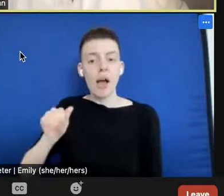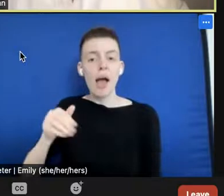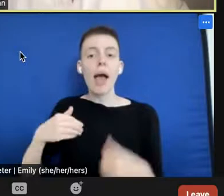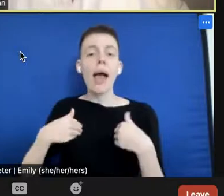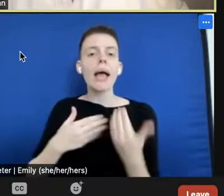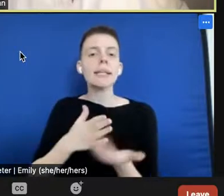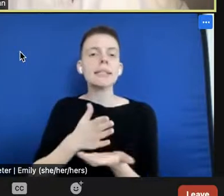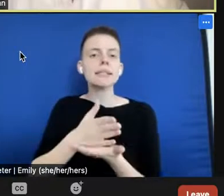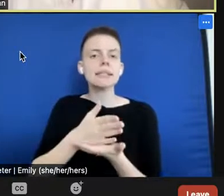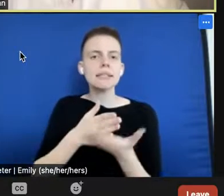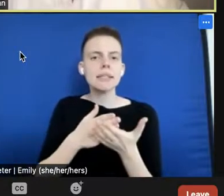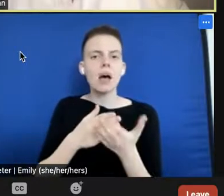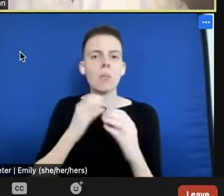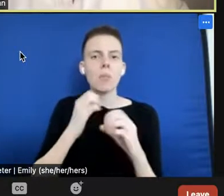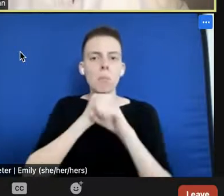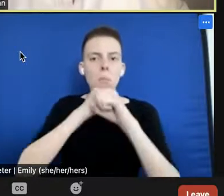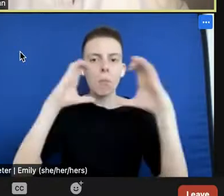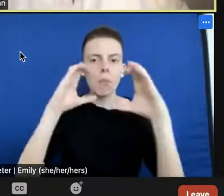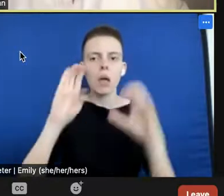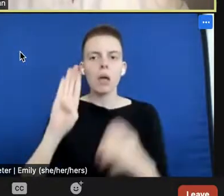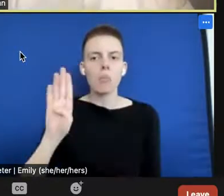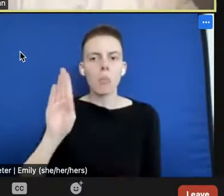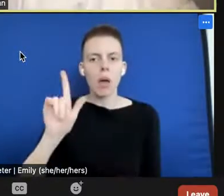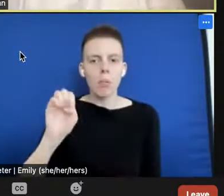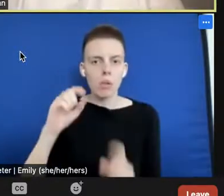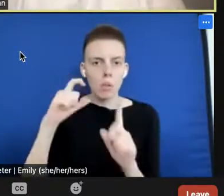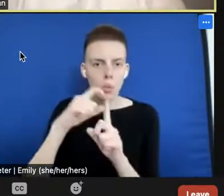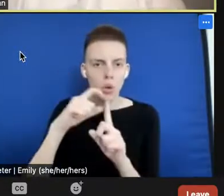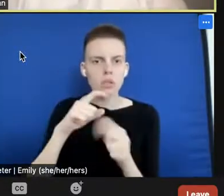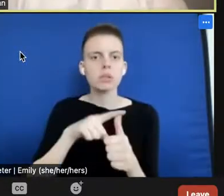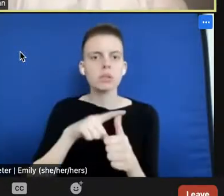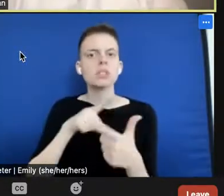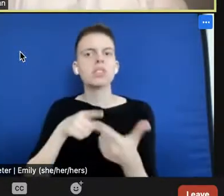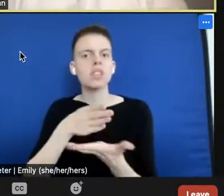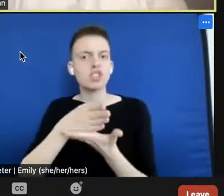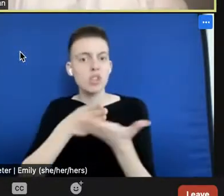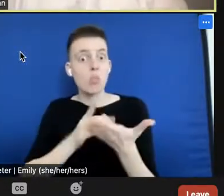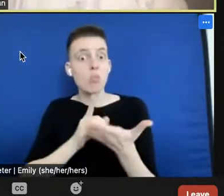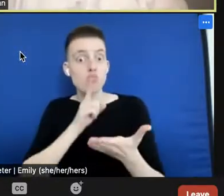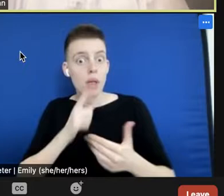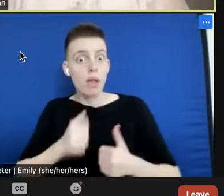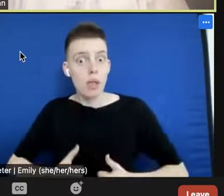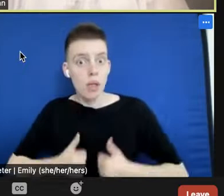color realistic photographs, and a whole bunch of black and white images. And again, I thought,